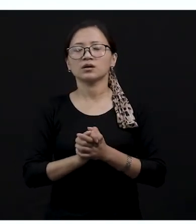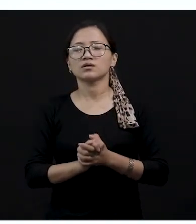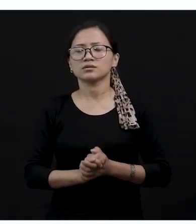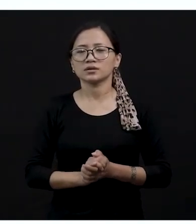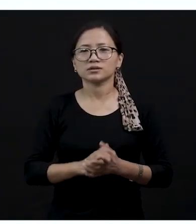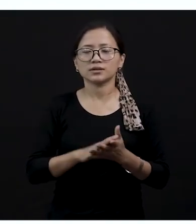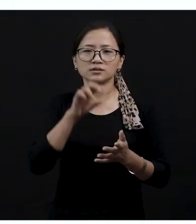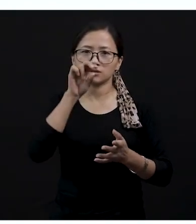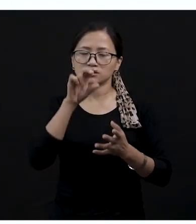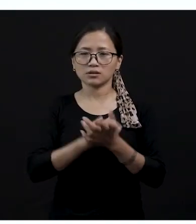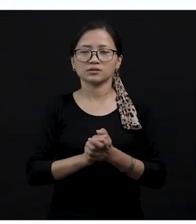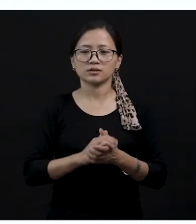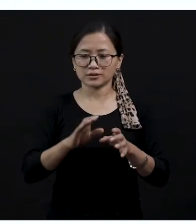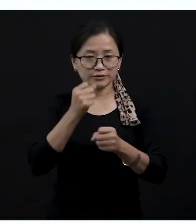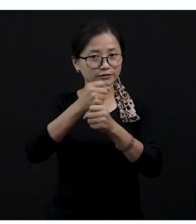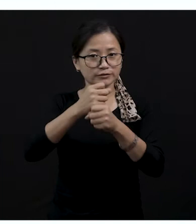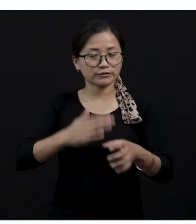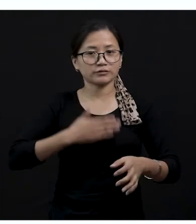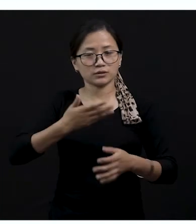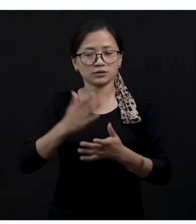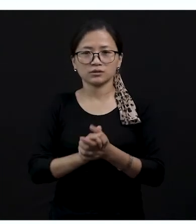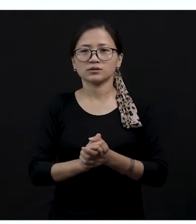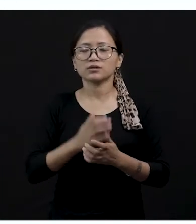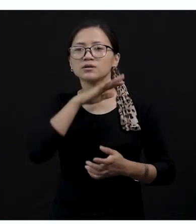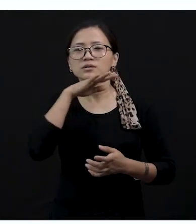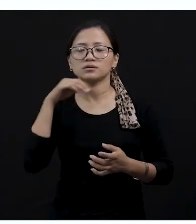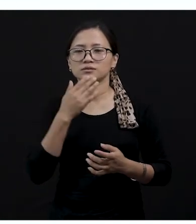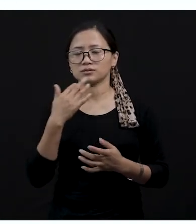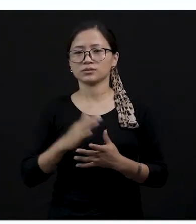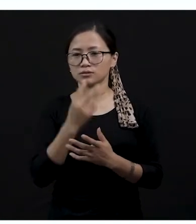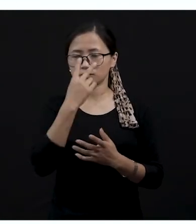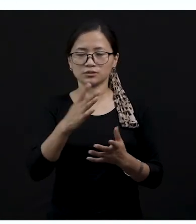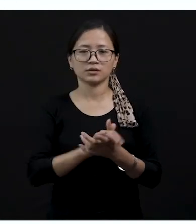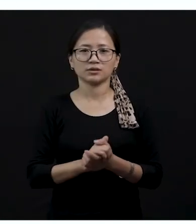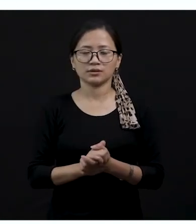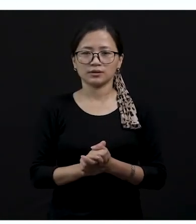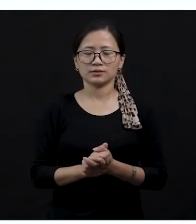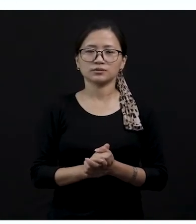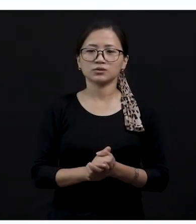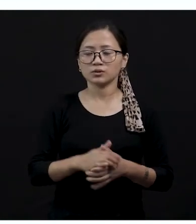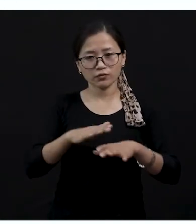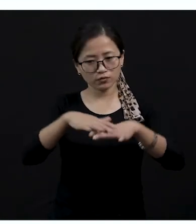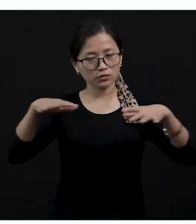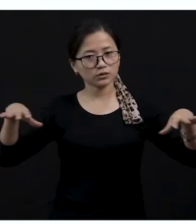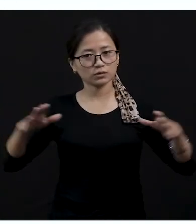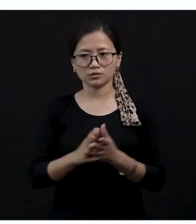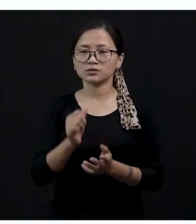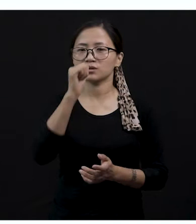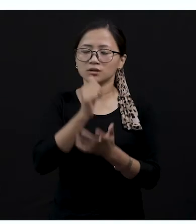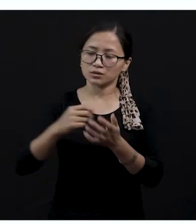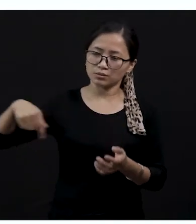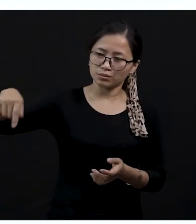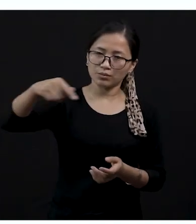right? Dark weeds is those green color that you see on top of the pond floating, okay? So that is dark weeds. So